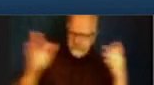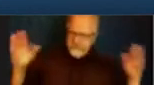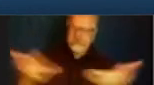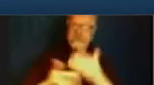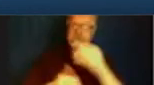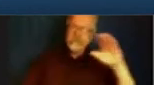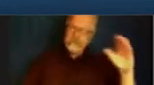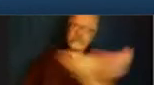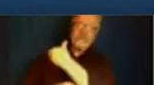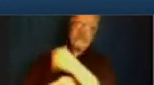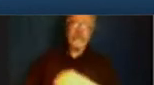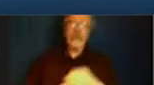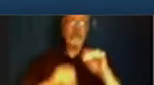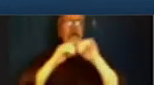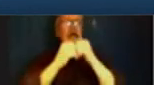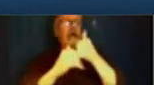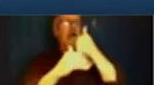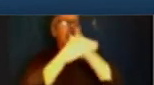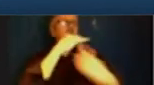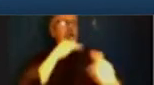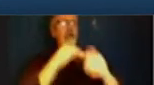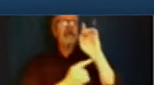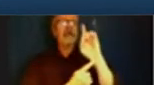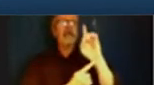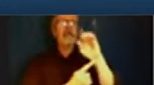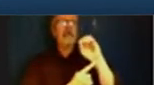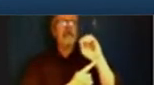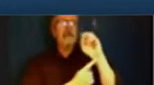Health's vaccine locator page at